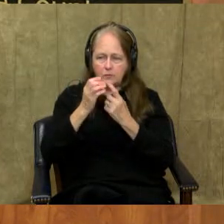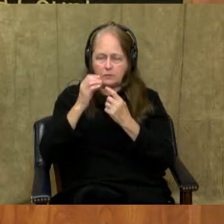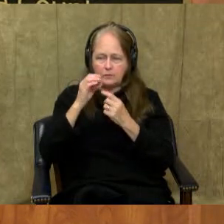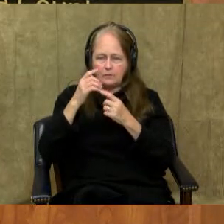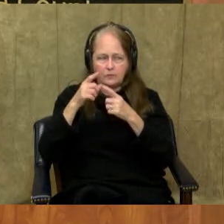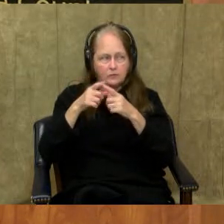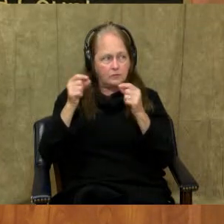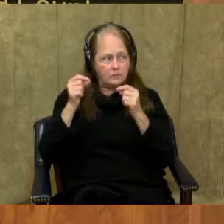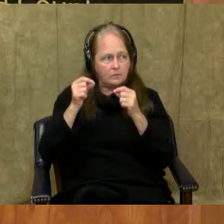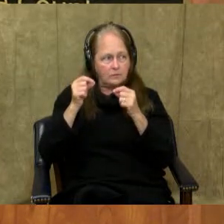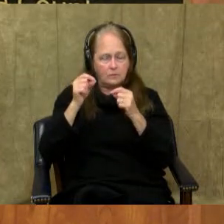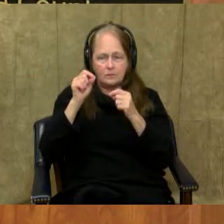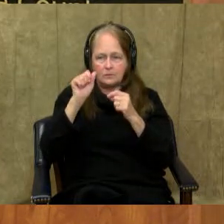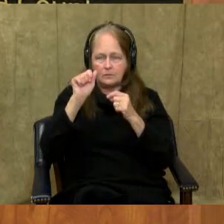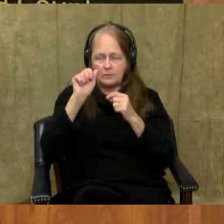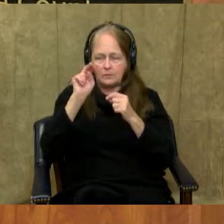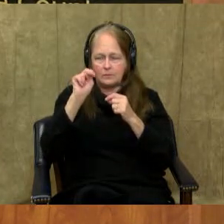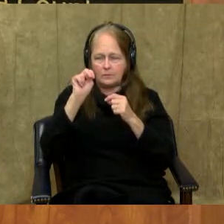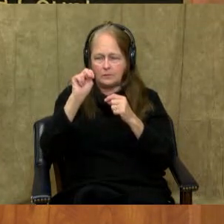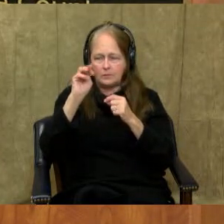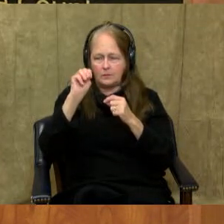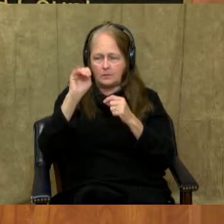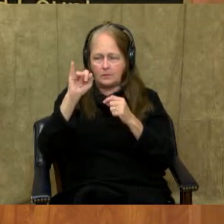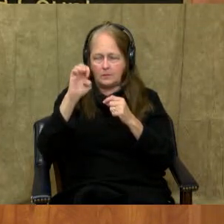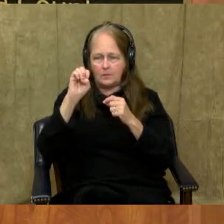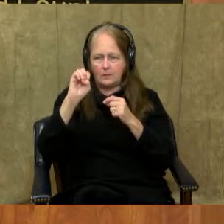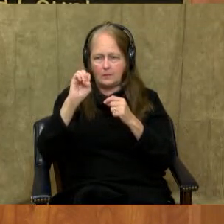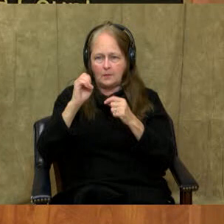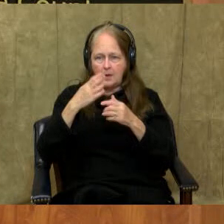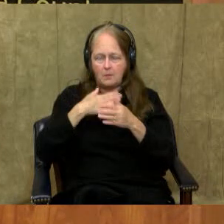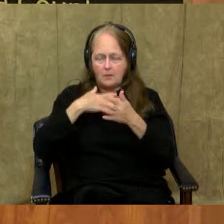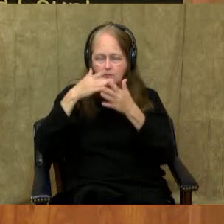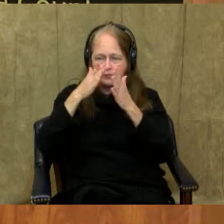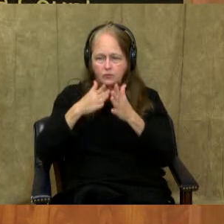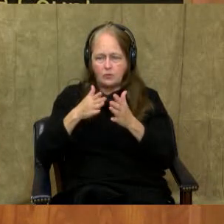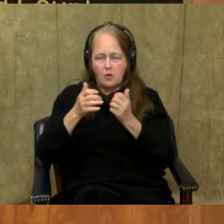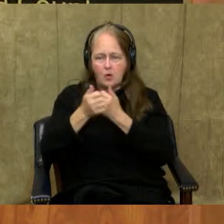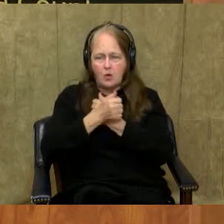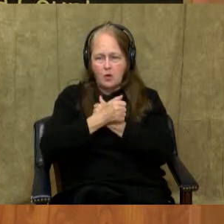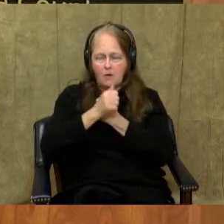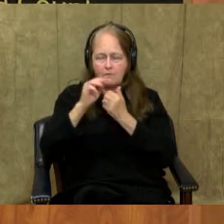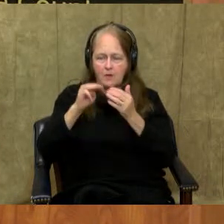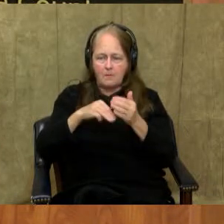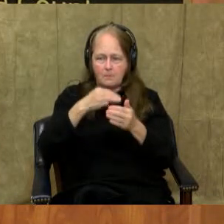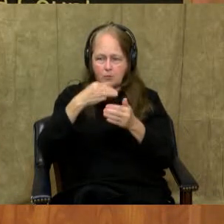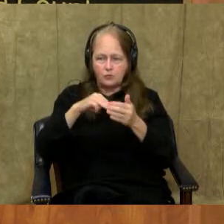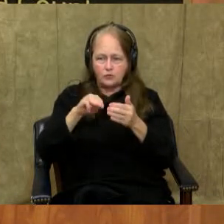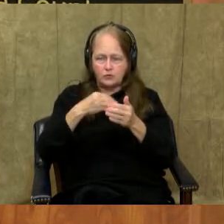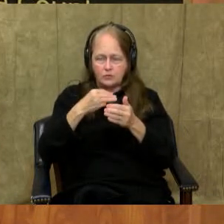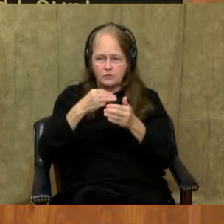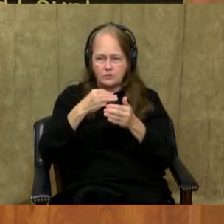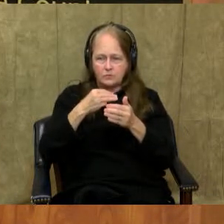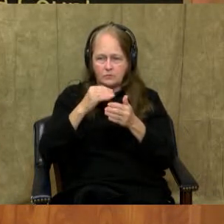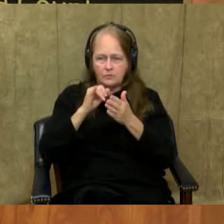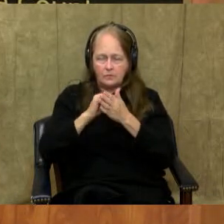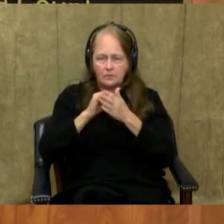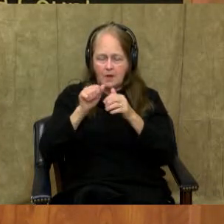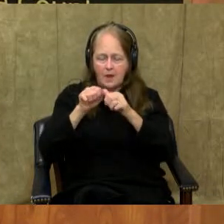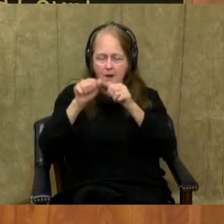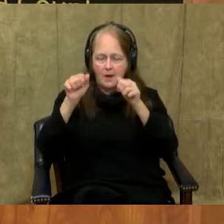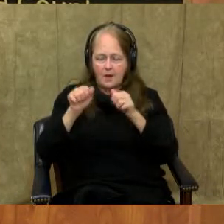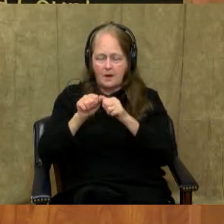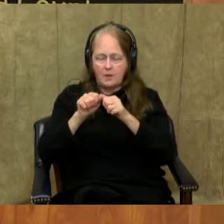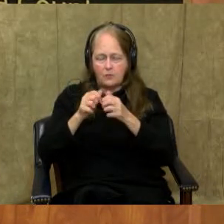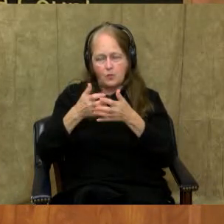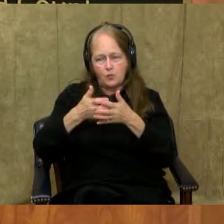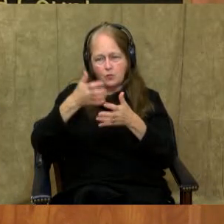Japan. Here's anime. Some of my students love the Korean pop music, the K-pop that comes from there. So this area of the world is